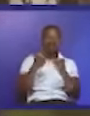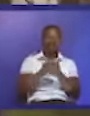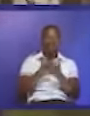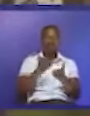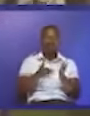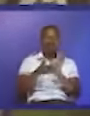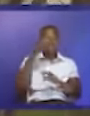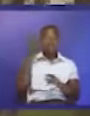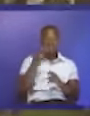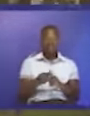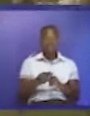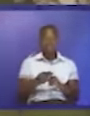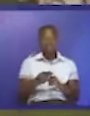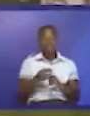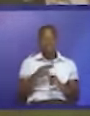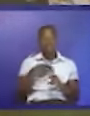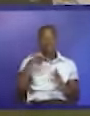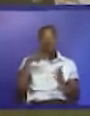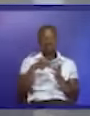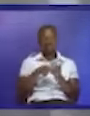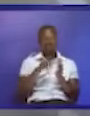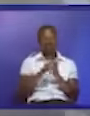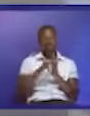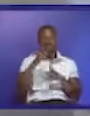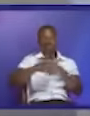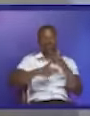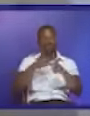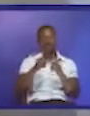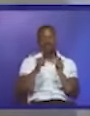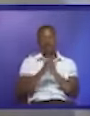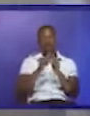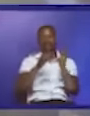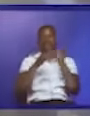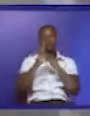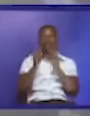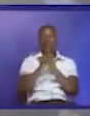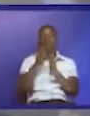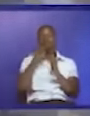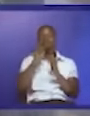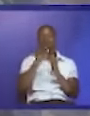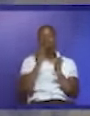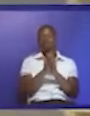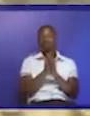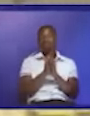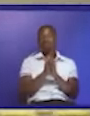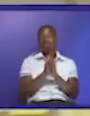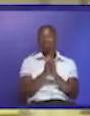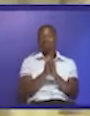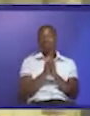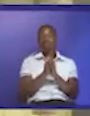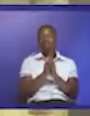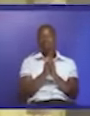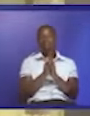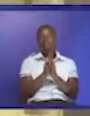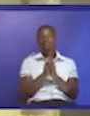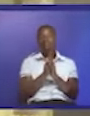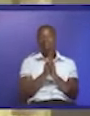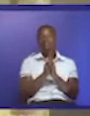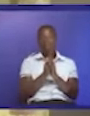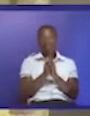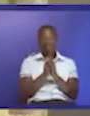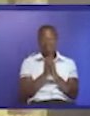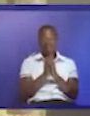name of Jesus, I stand upon the grace of His Eminence and I declare aparikash kote kebrete